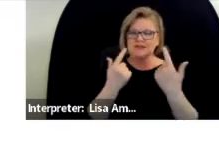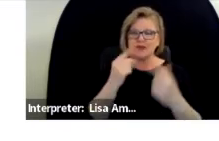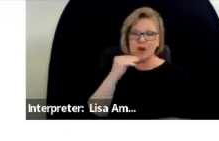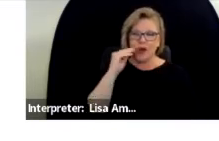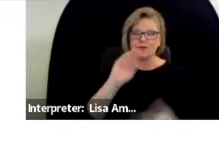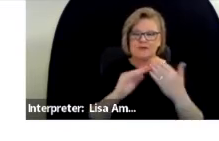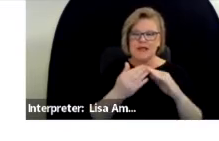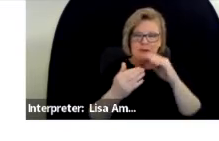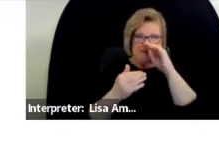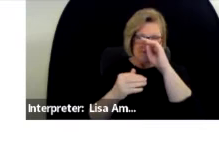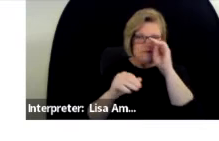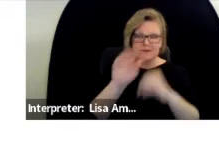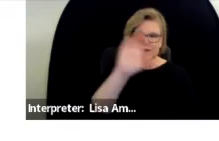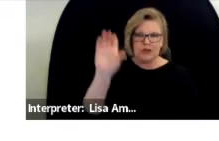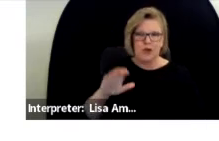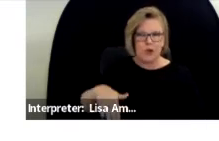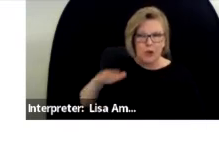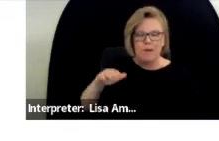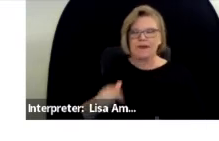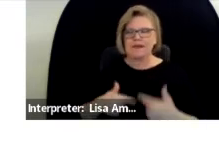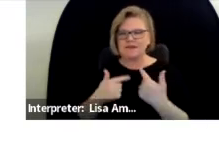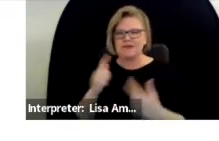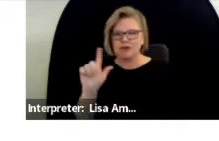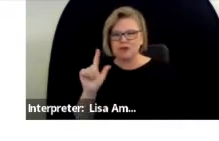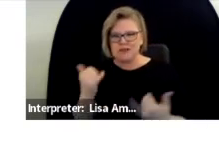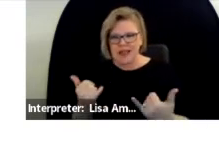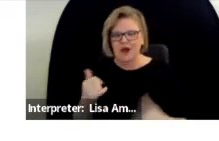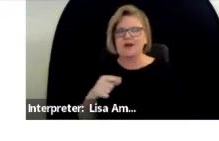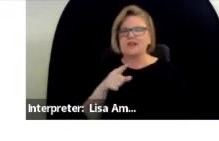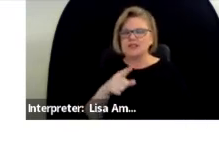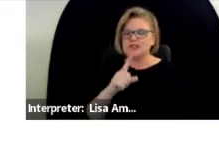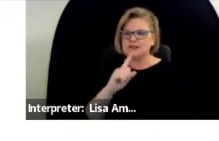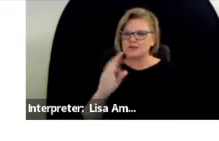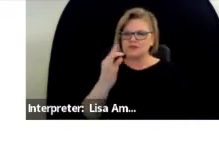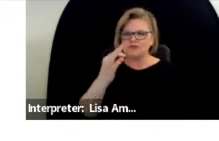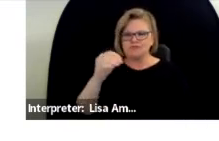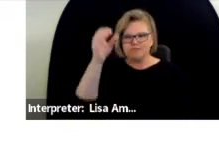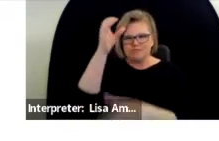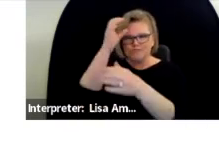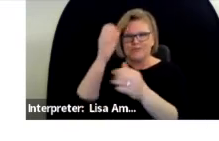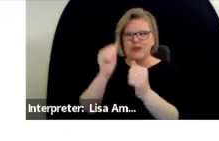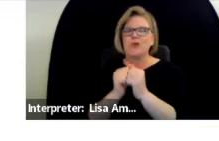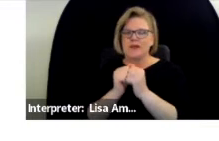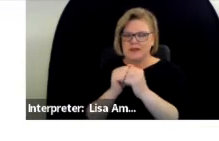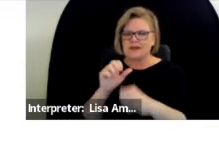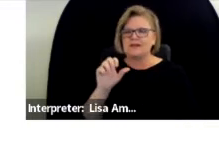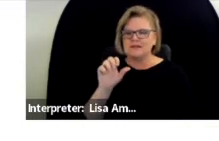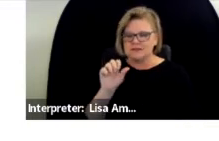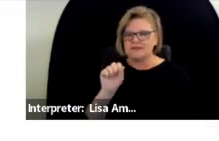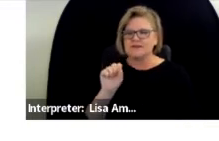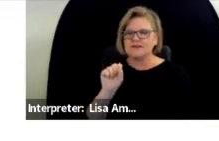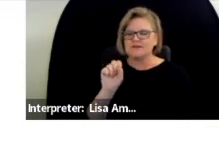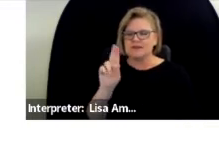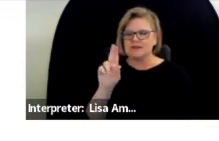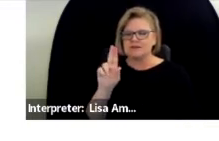current residence in Louisville, Kentucky, Shreeta is noted as an expert in the field of substance use and prevention. Her